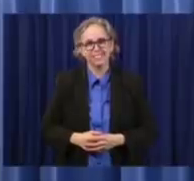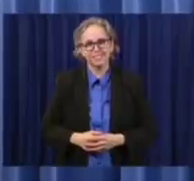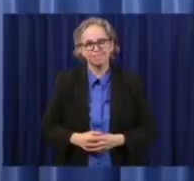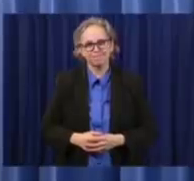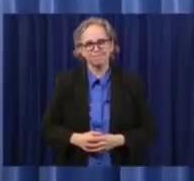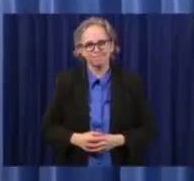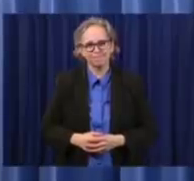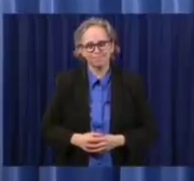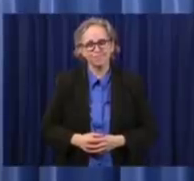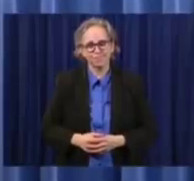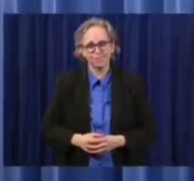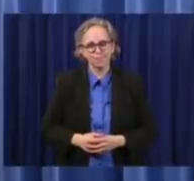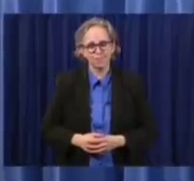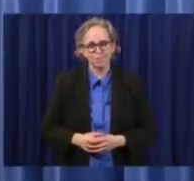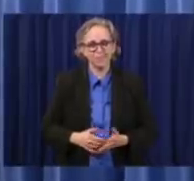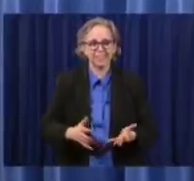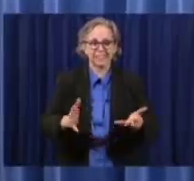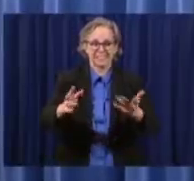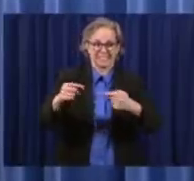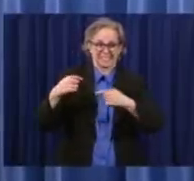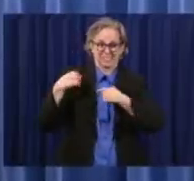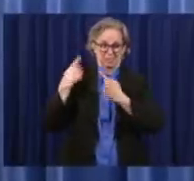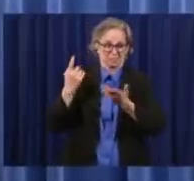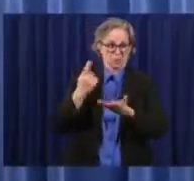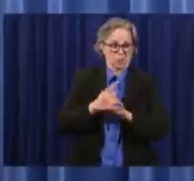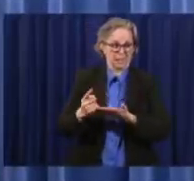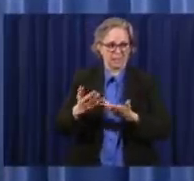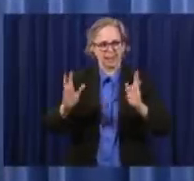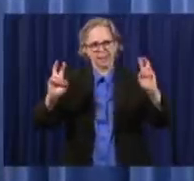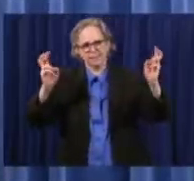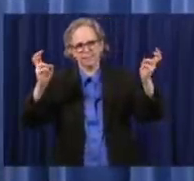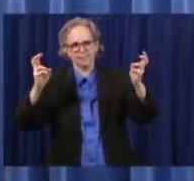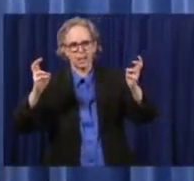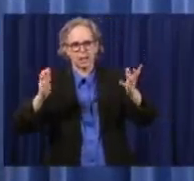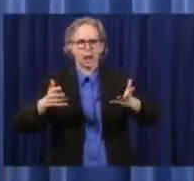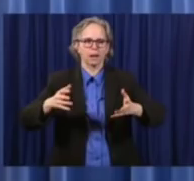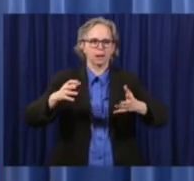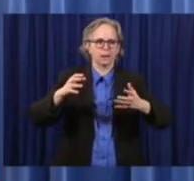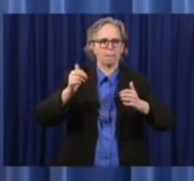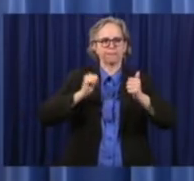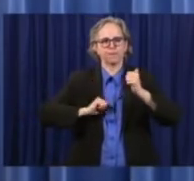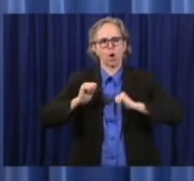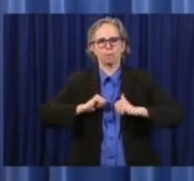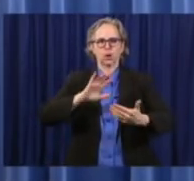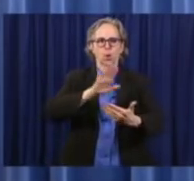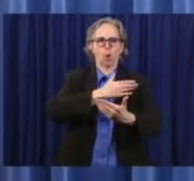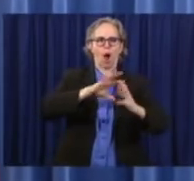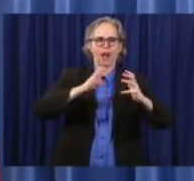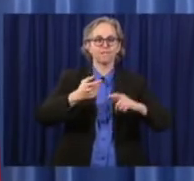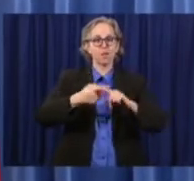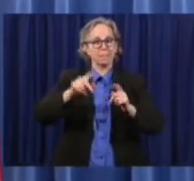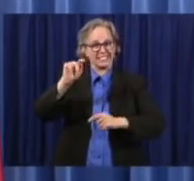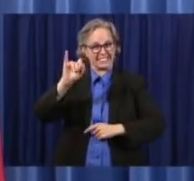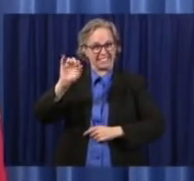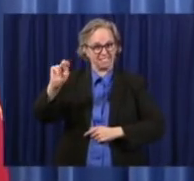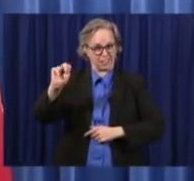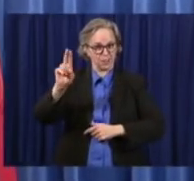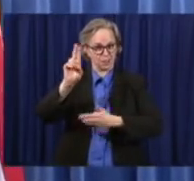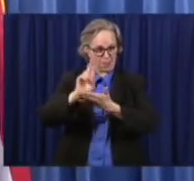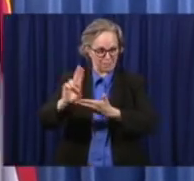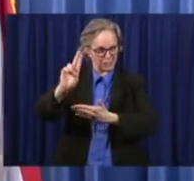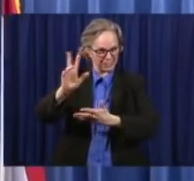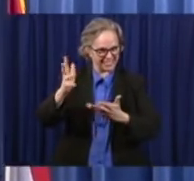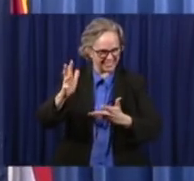Week we had a performance by a virtual choir from Tiffin University. Today we end the week with a performance by